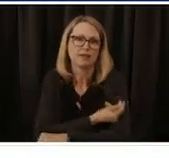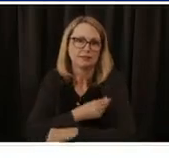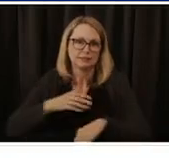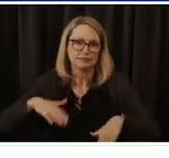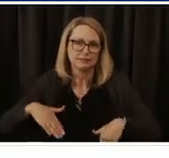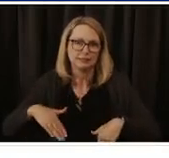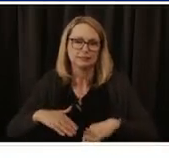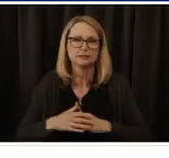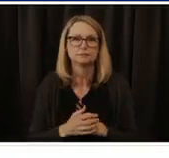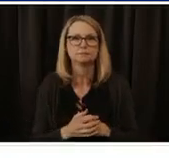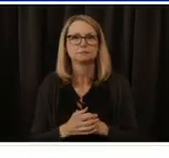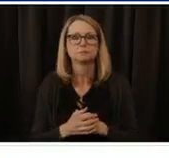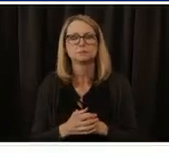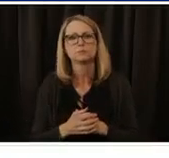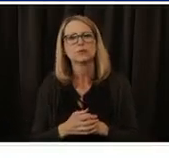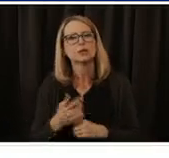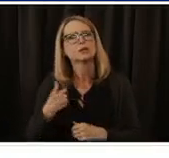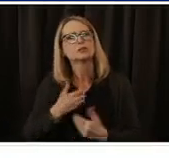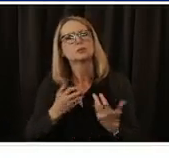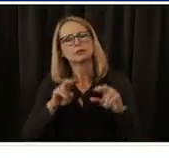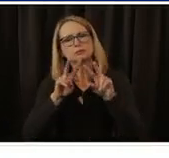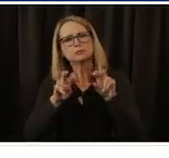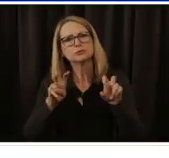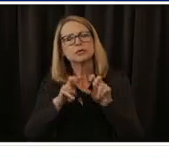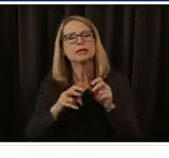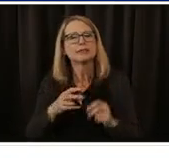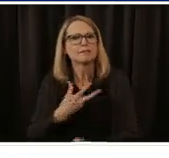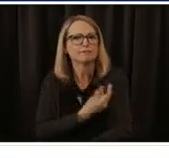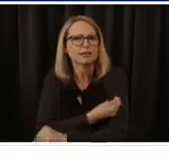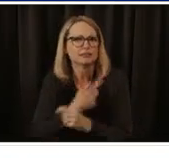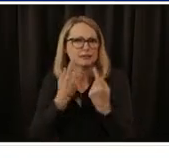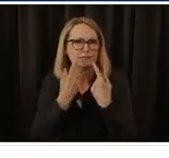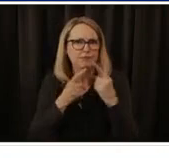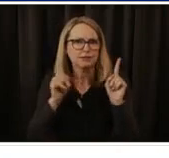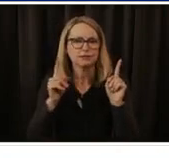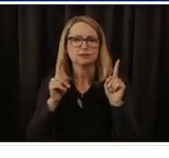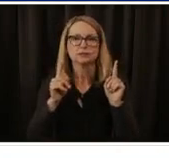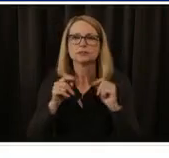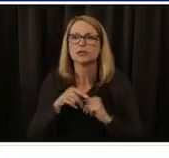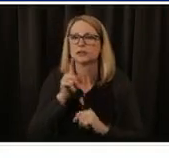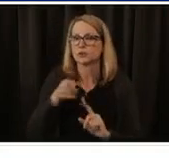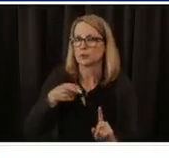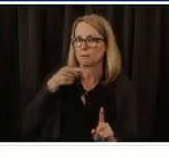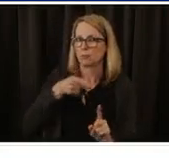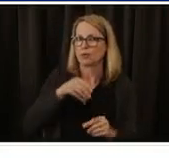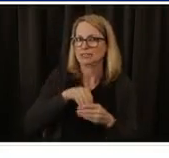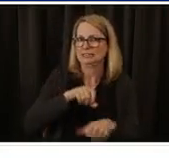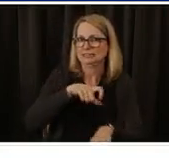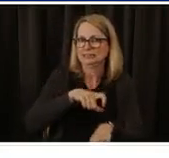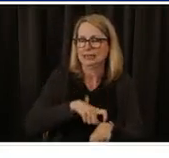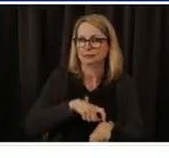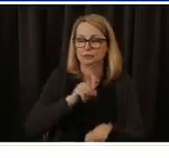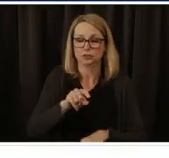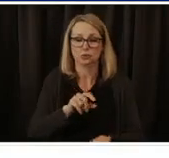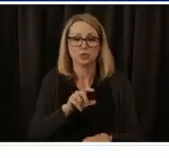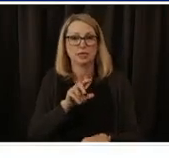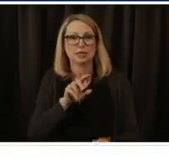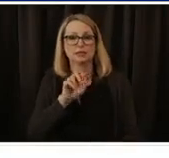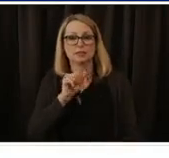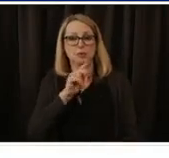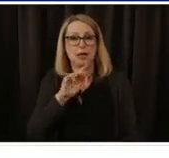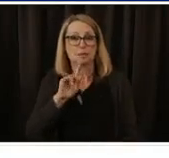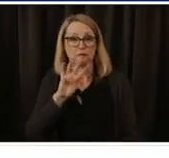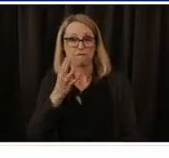and look at vaccine effectiveness in the state. The first one is this point in time analysis, where we looked at data for the week of April